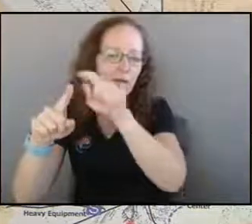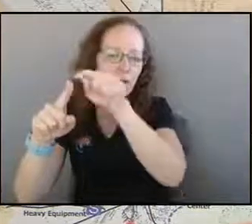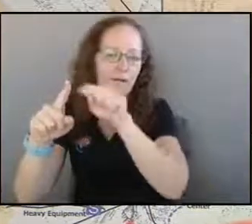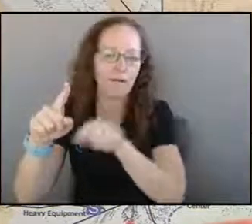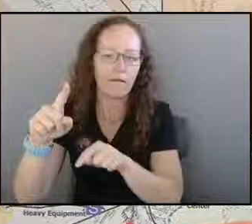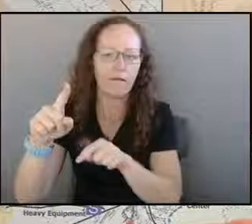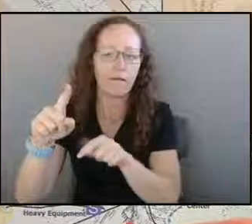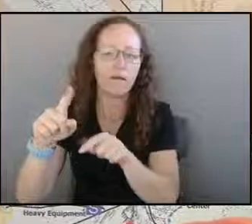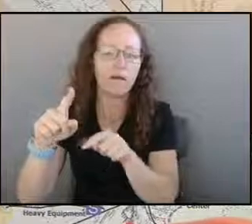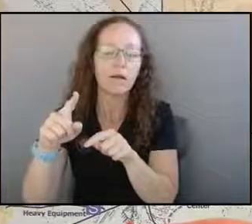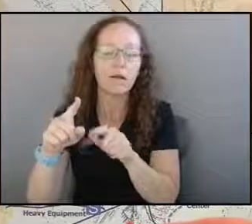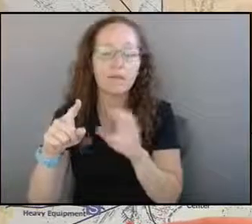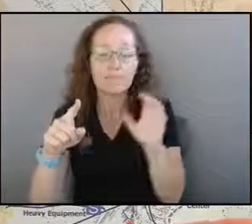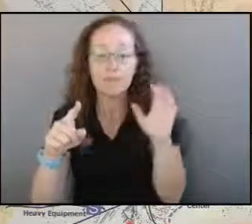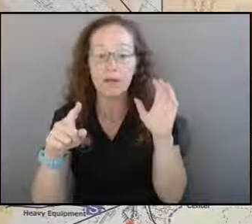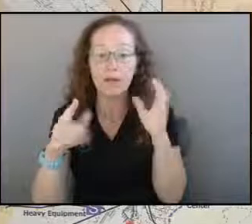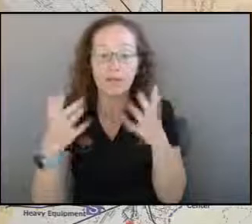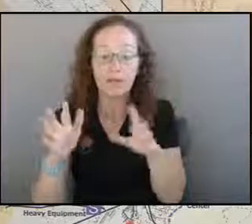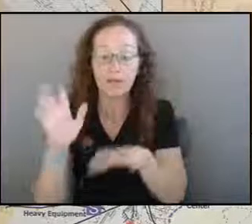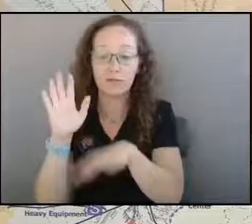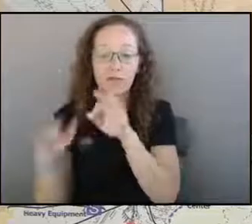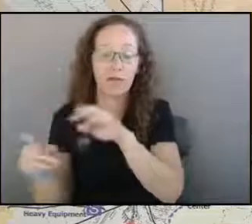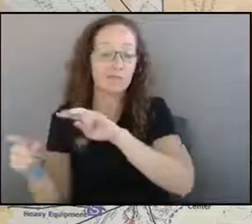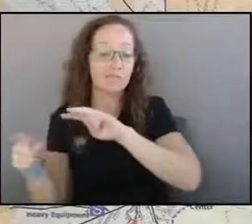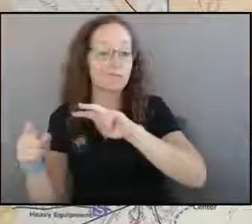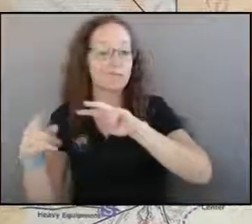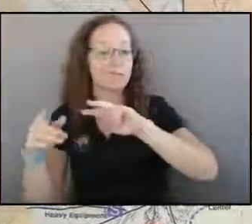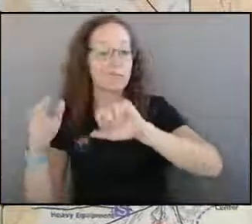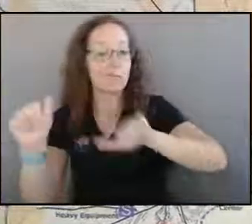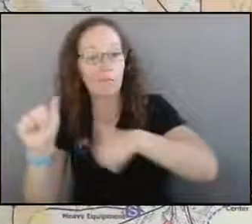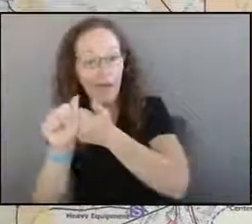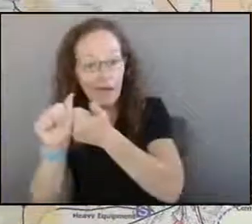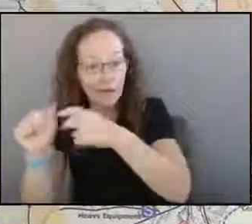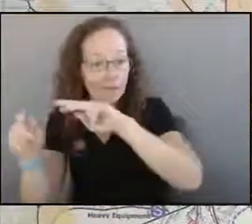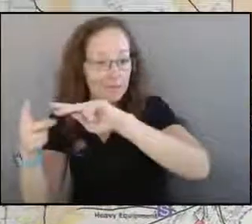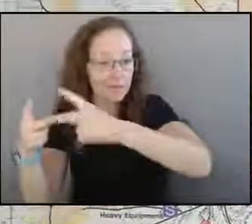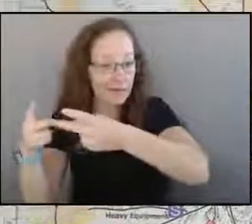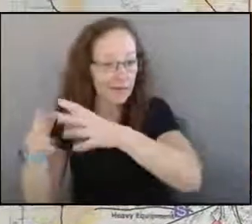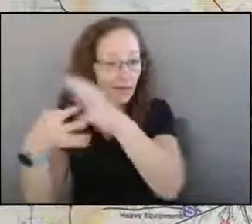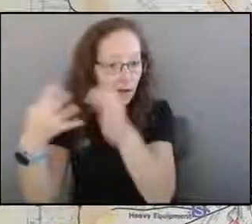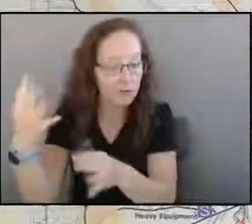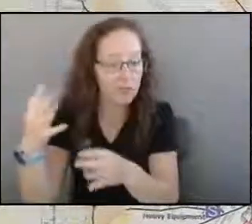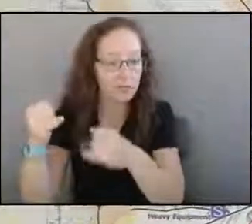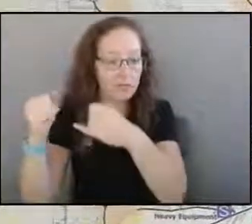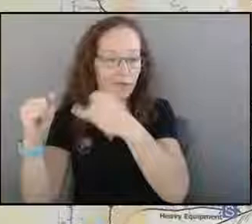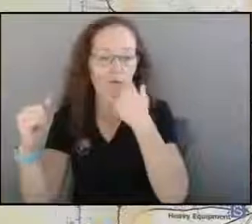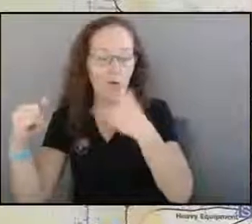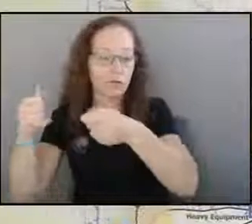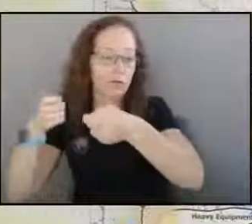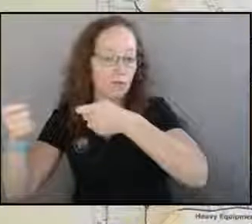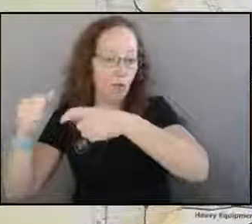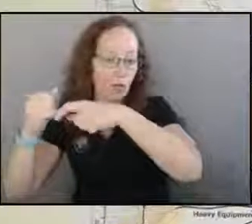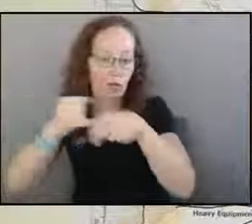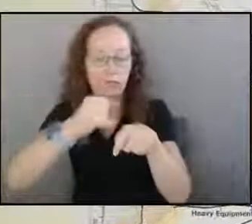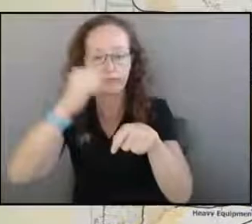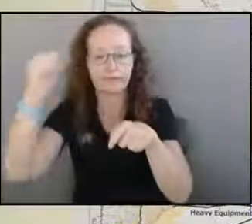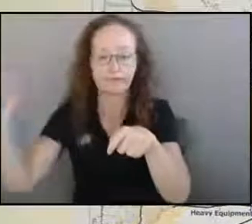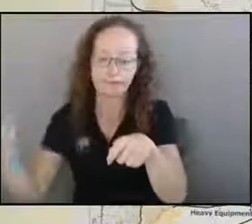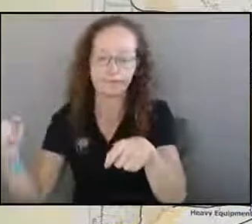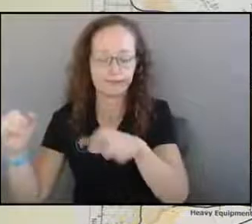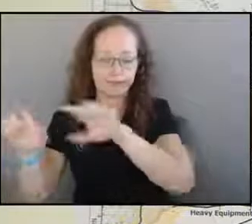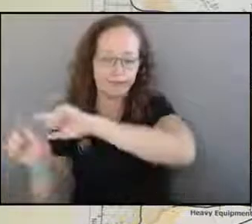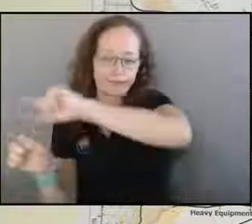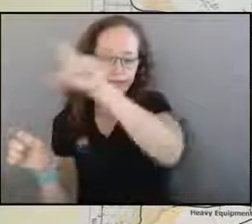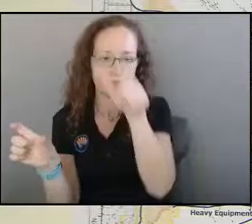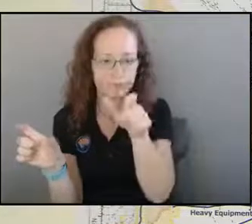feature to get line all the way down to the west there. Continuing to move equipment into place to begin